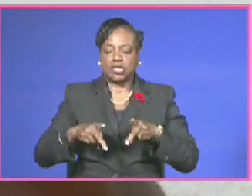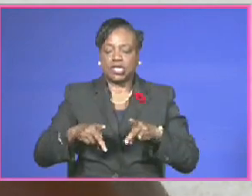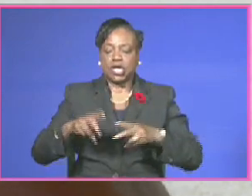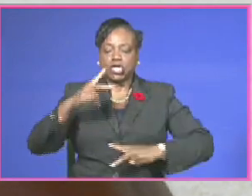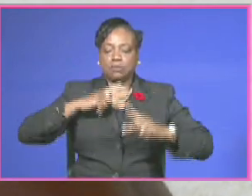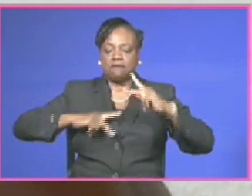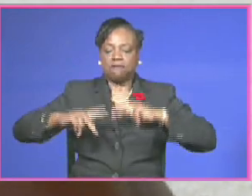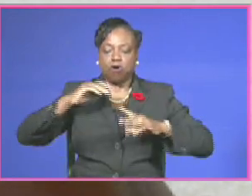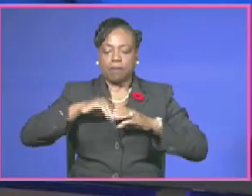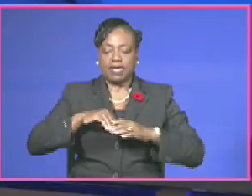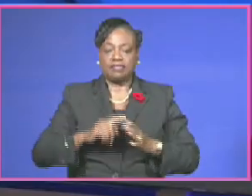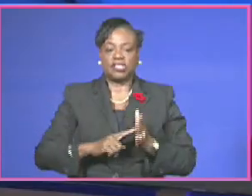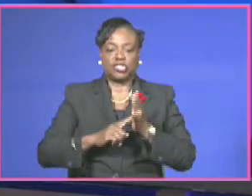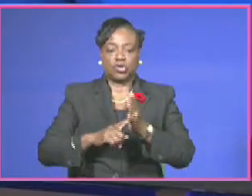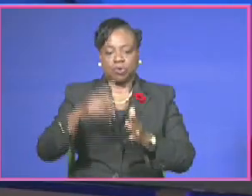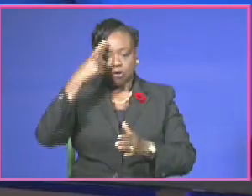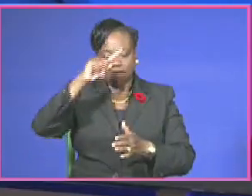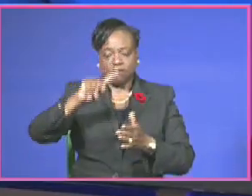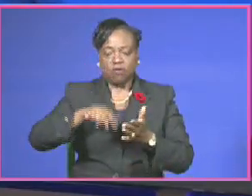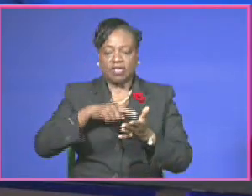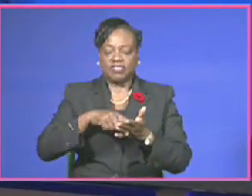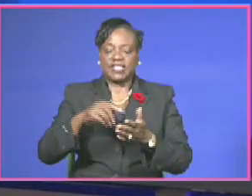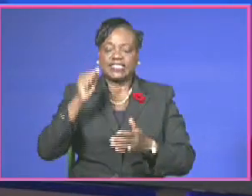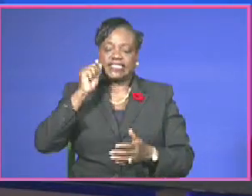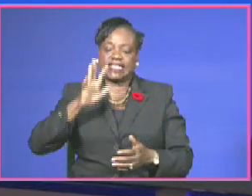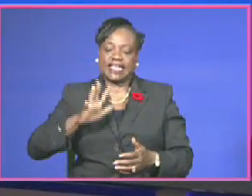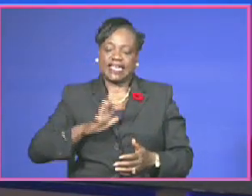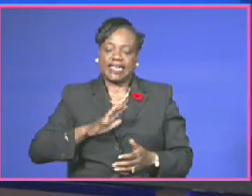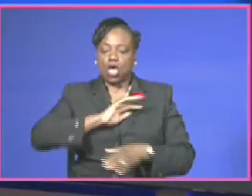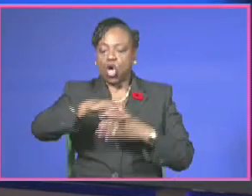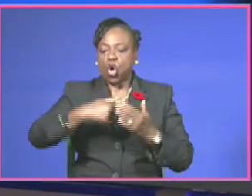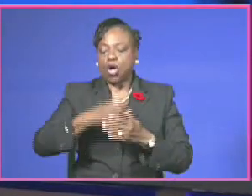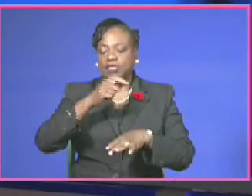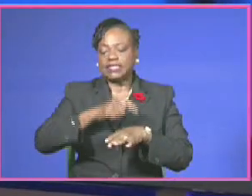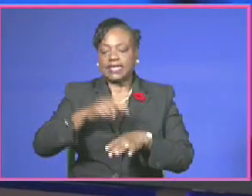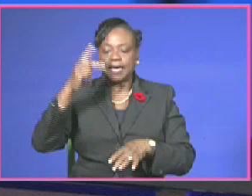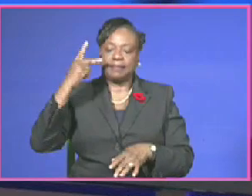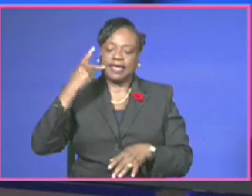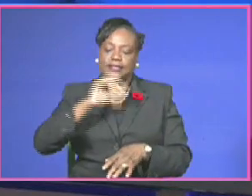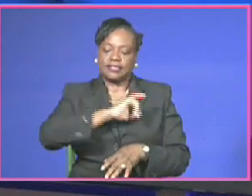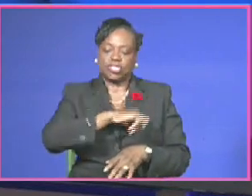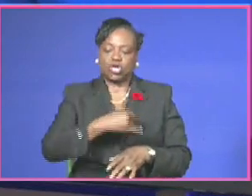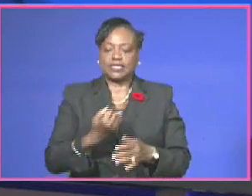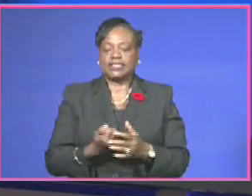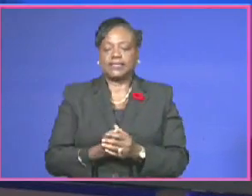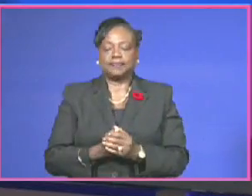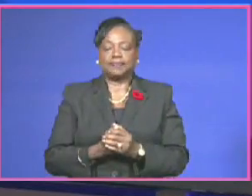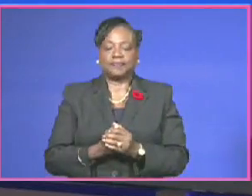for this lady. That's all the time we have for sports. I'm Kelsey Johnson.